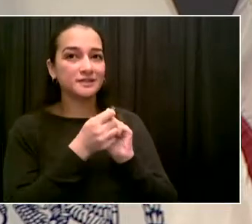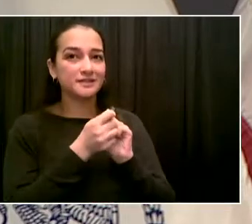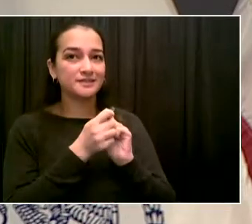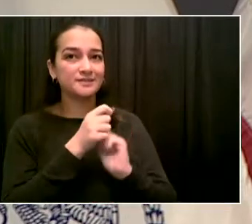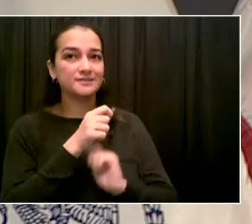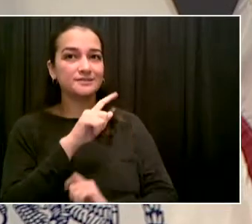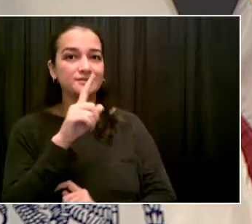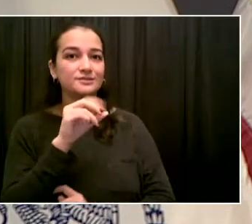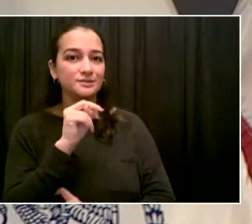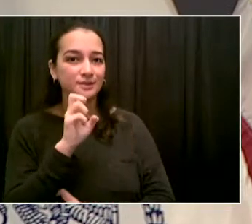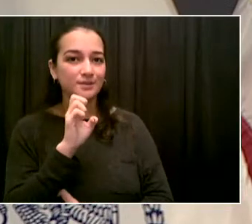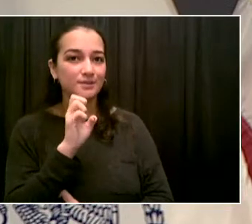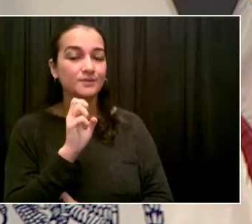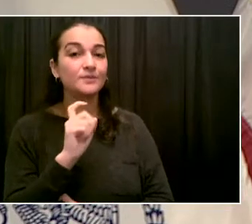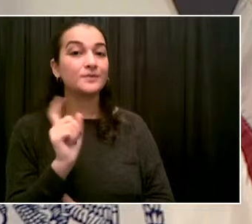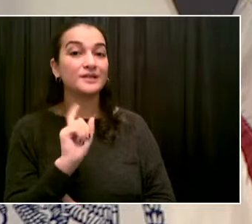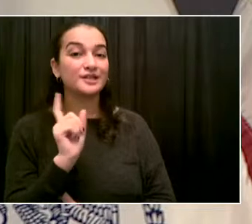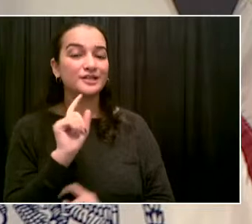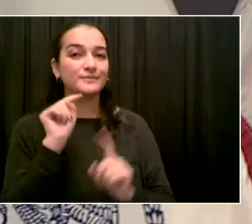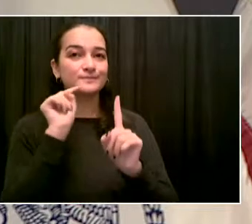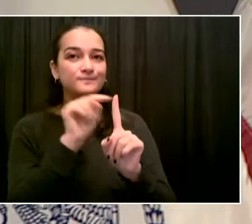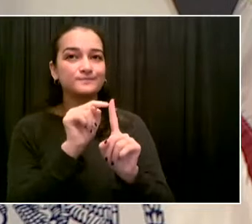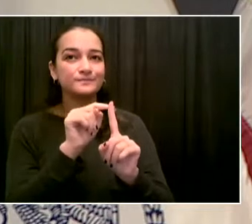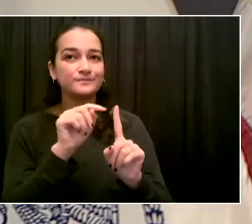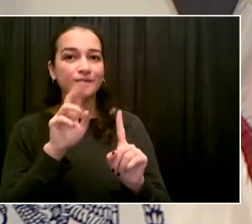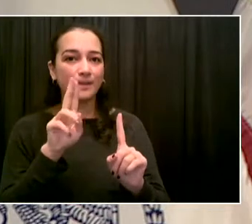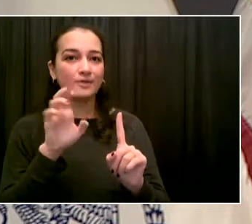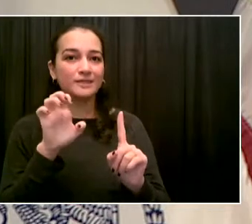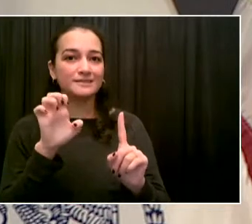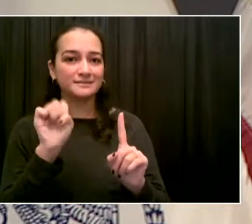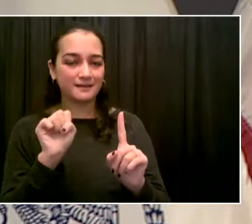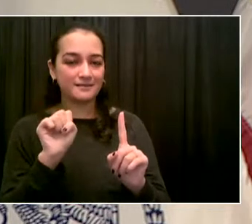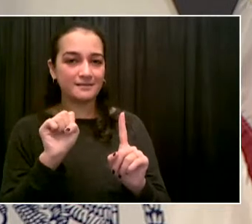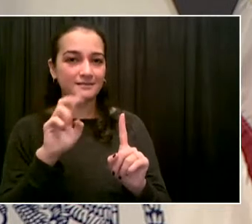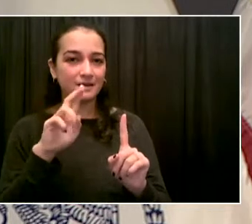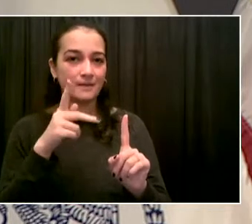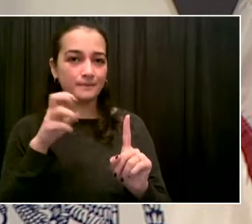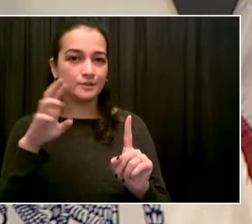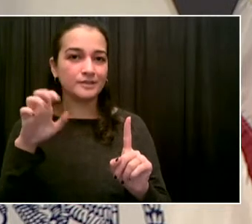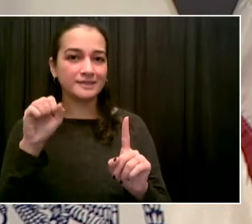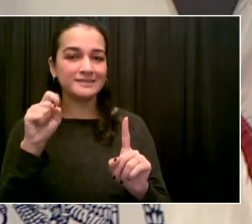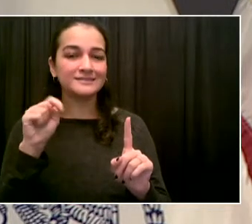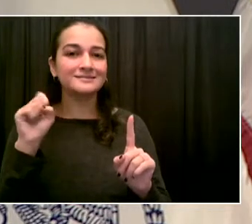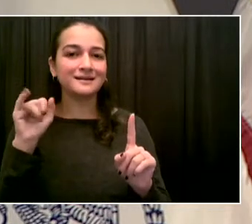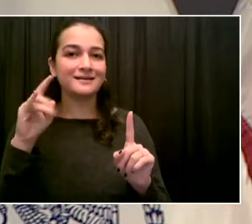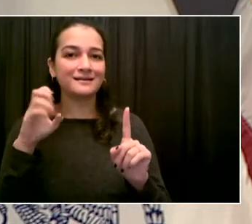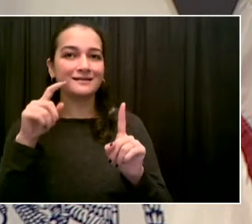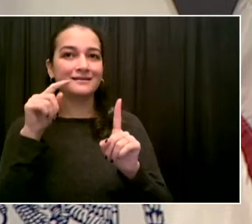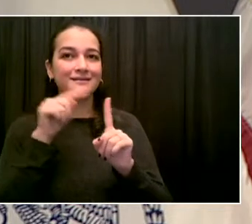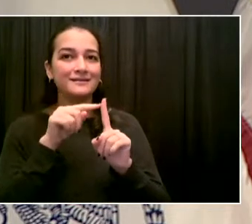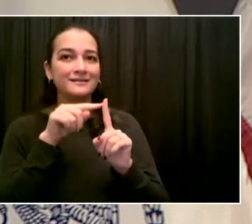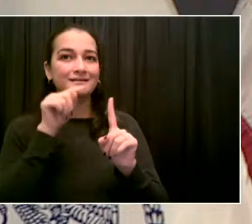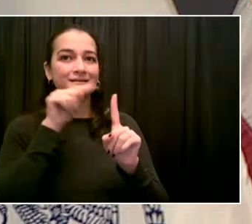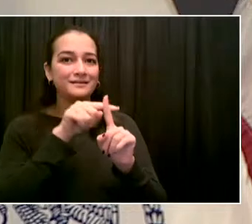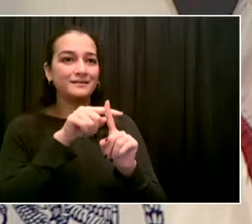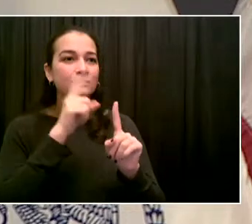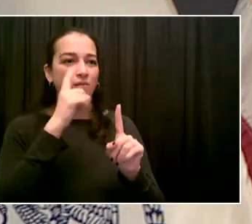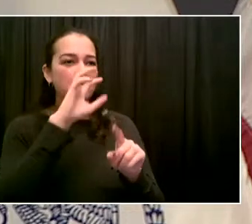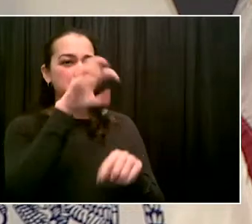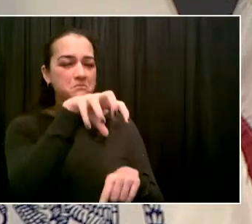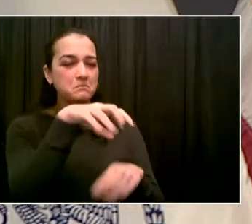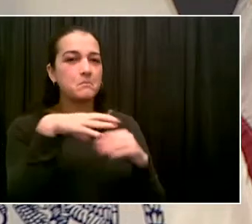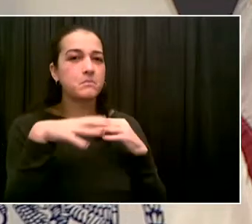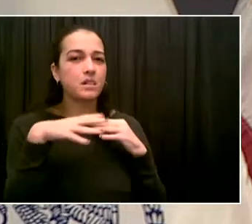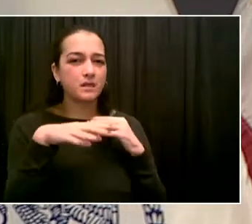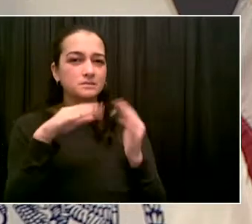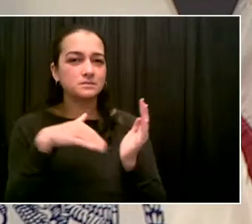plan was to have that vote today in the subcommittee, but Pat reported that the vote has been moved to tomorrow, with a source